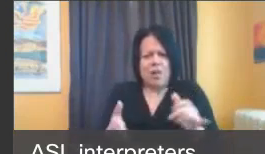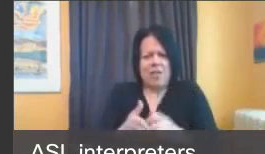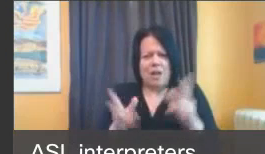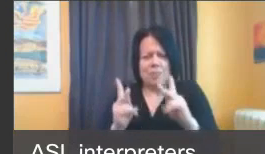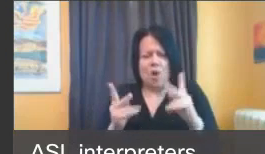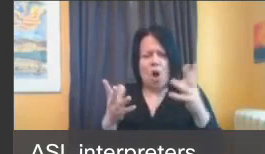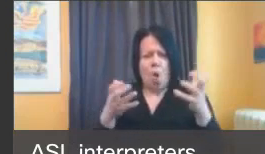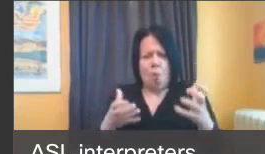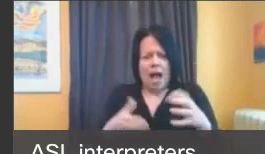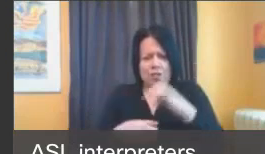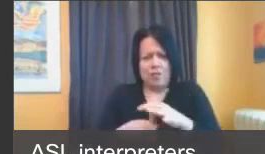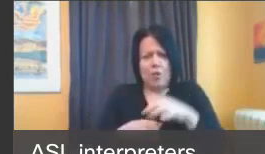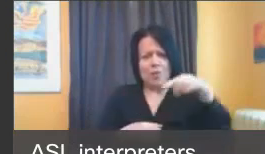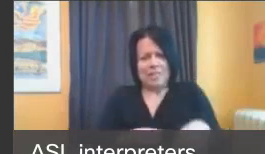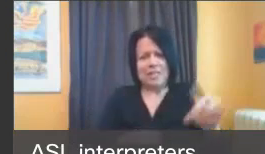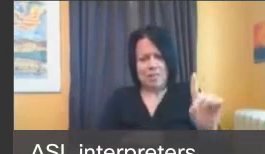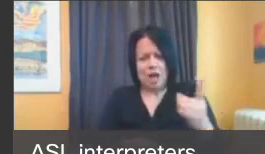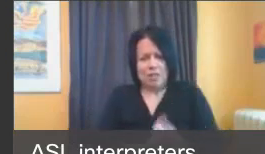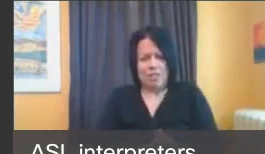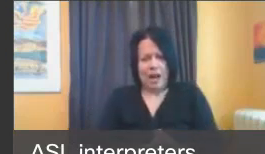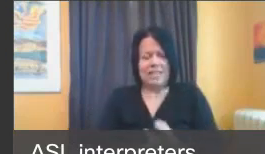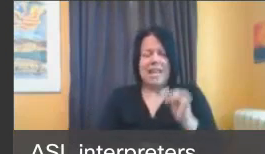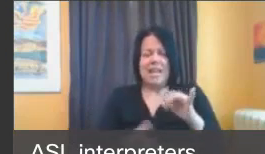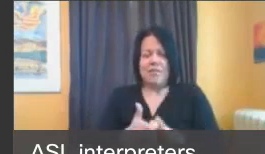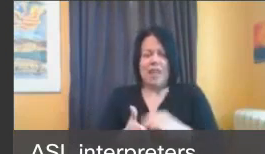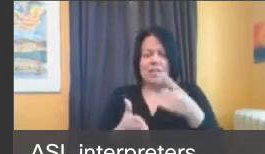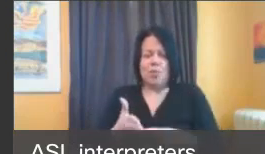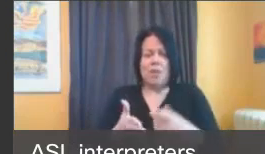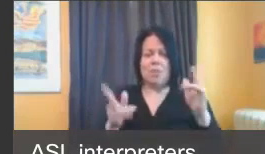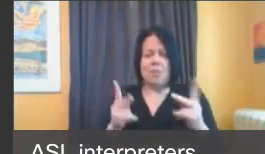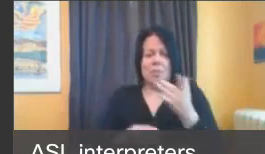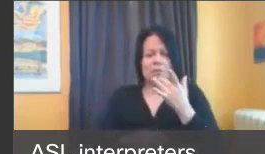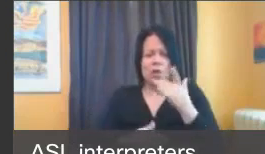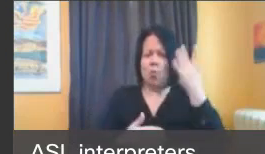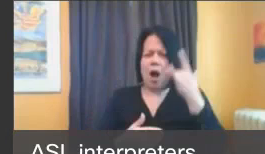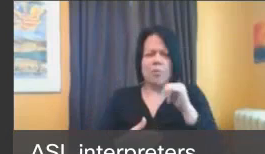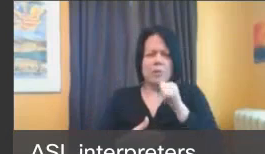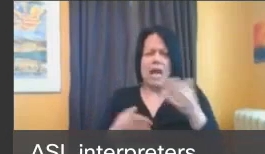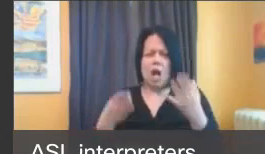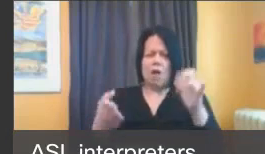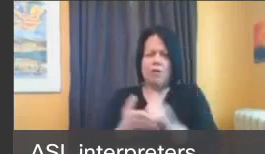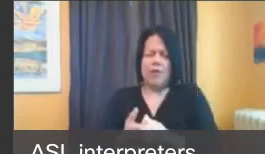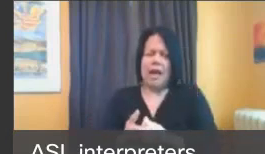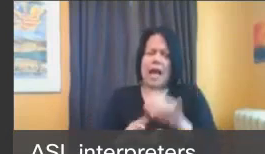this is a democracy, right? We want, you know, if that's what the people prefer, why would we not offer that option to them?